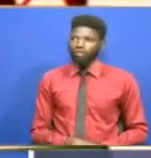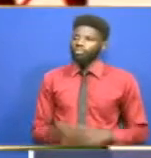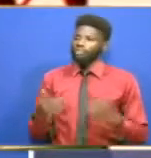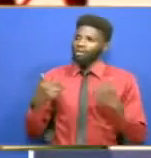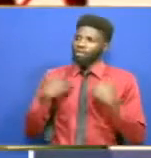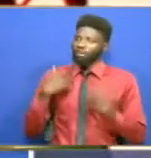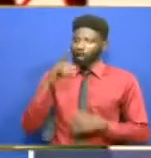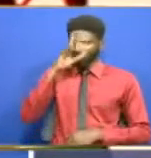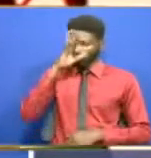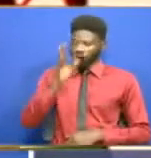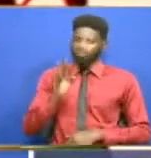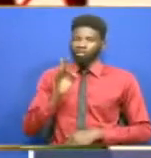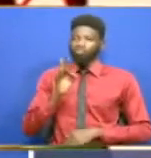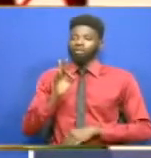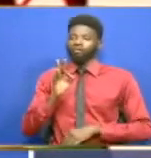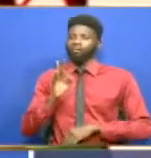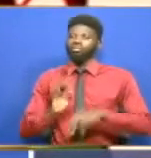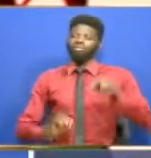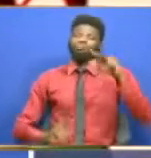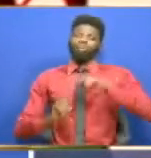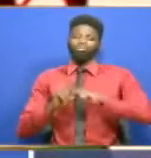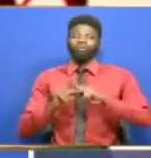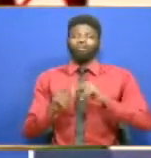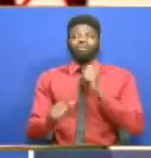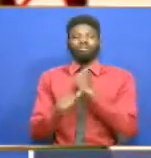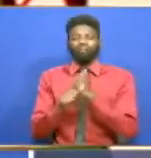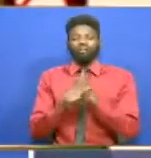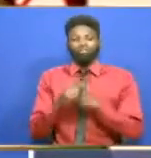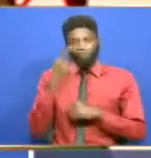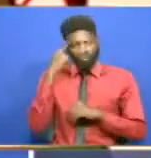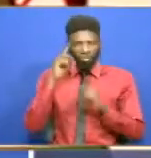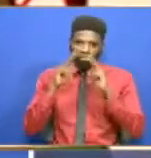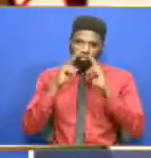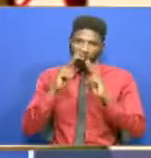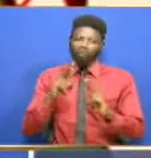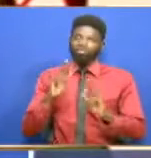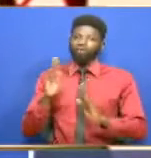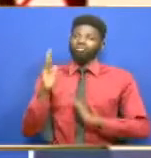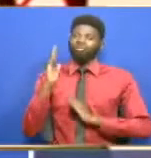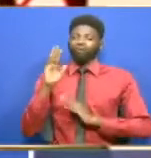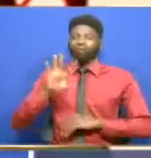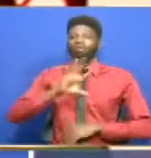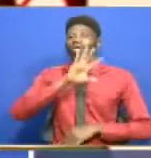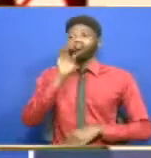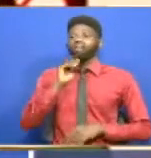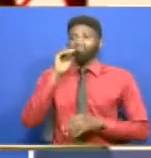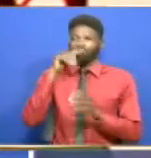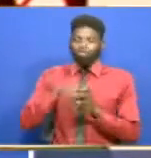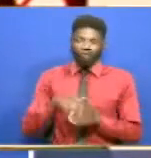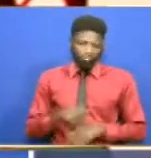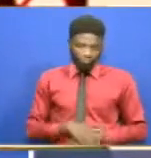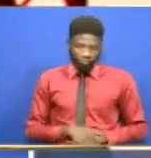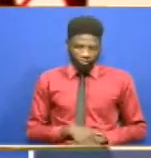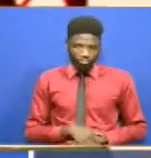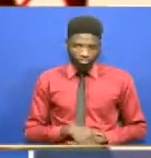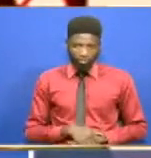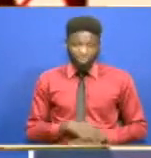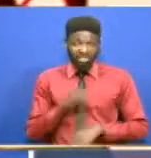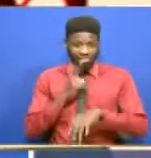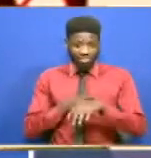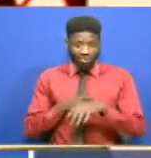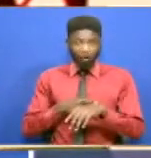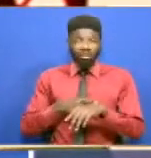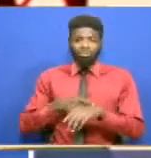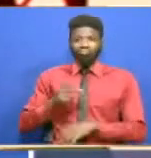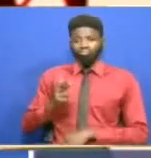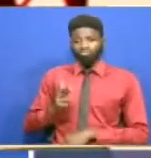threat to peace, security and stability in Africa. The scourge of the illicit weapons,